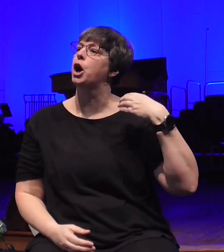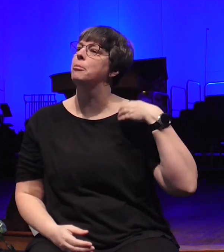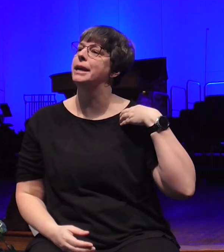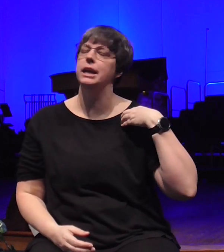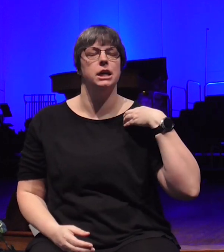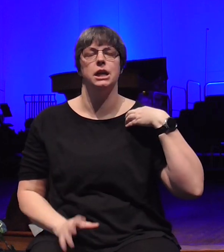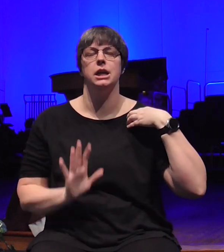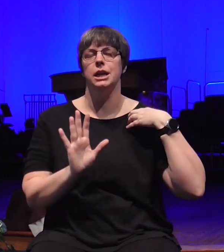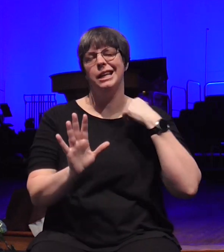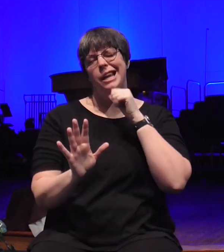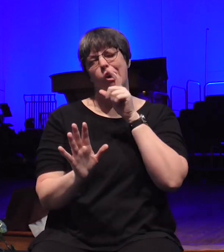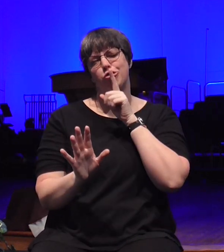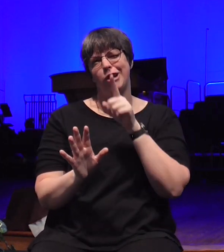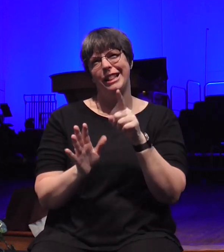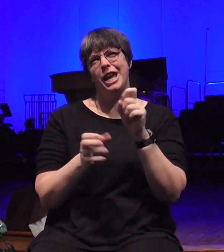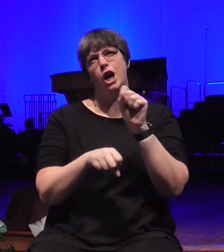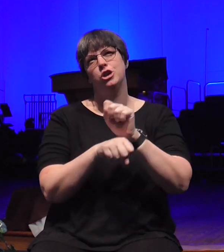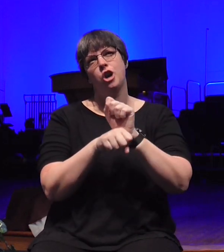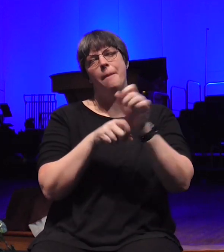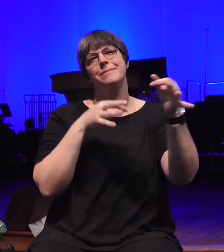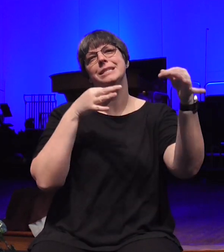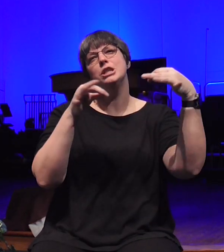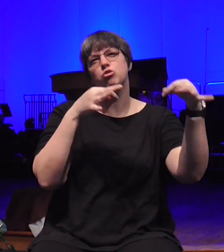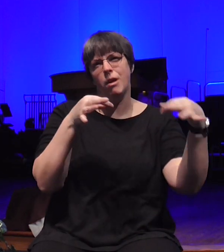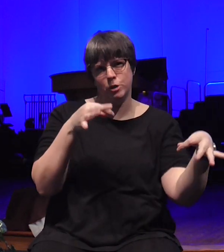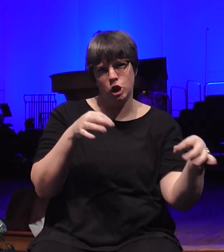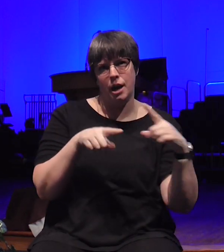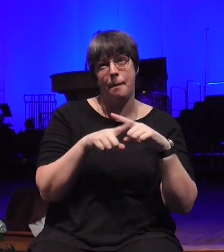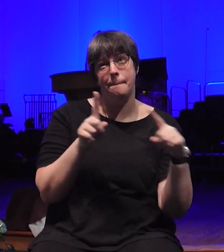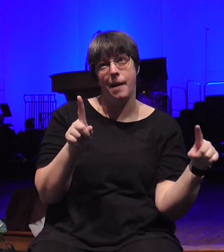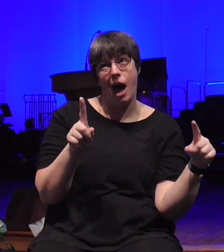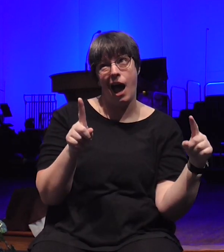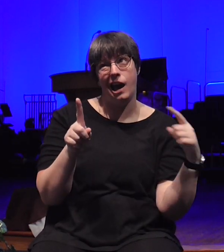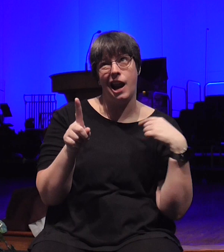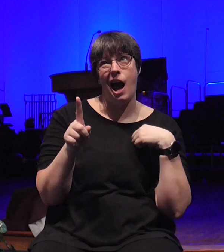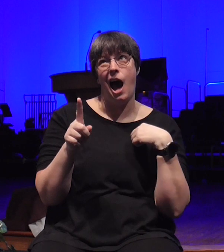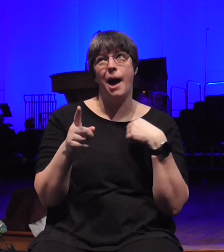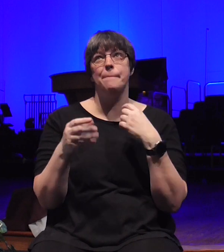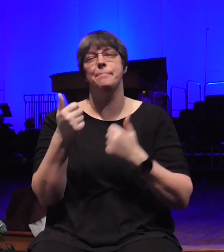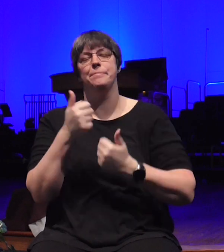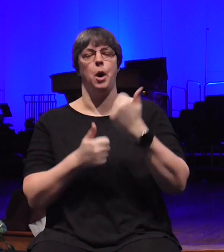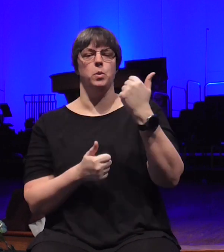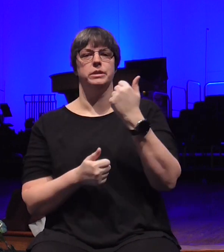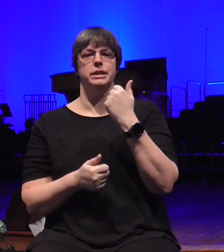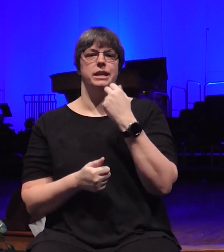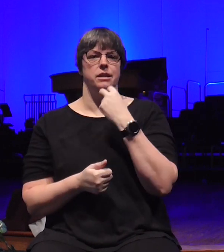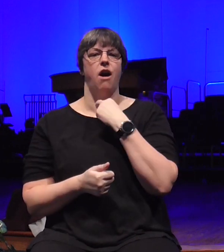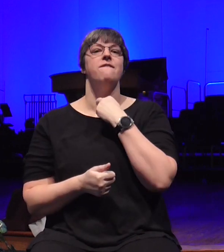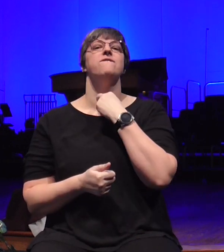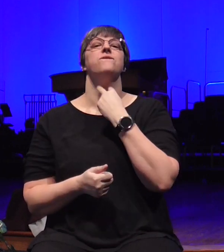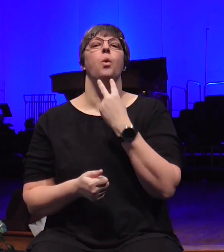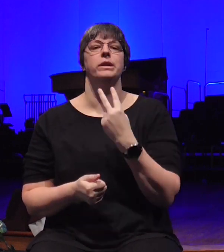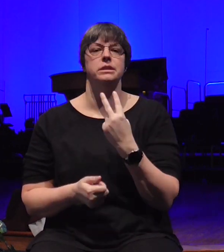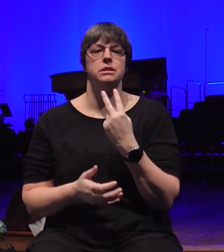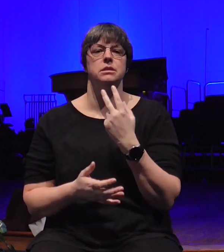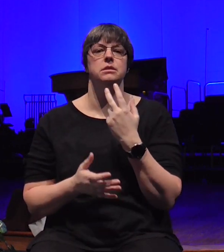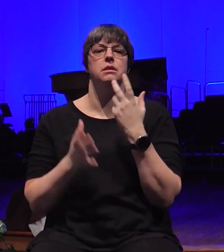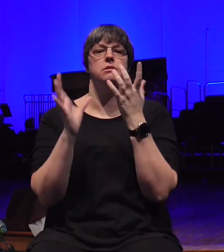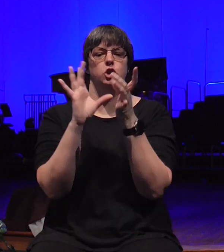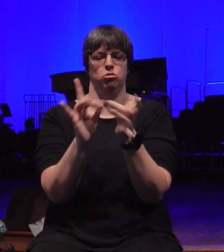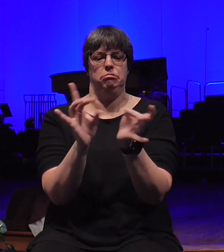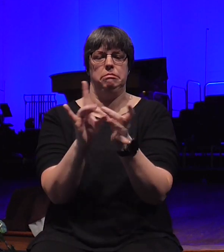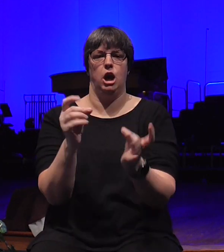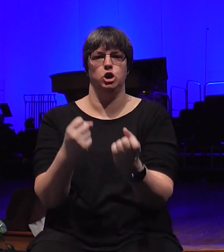of a job description, but I do what I imagine one would do. And mostly I'm a voice of promoting this wonderful